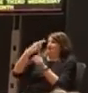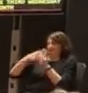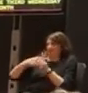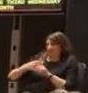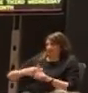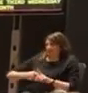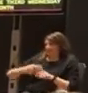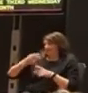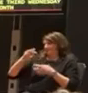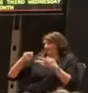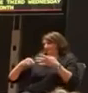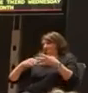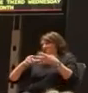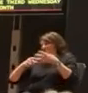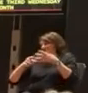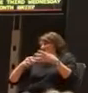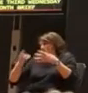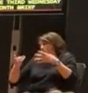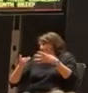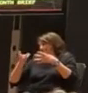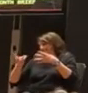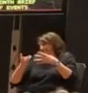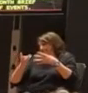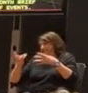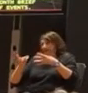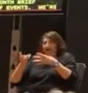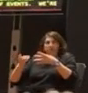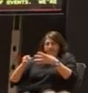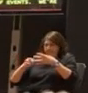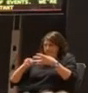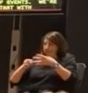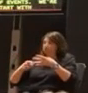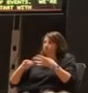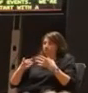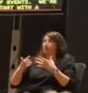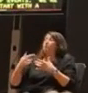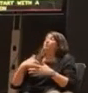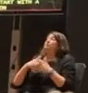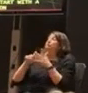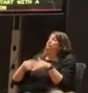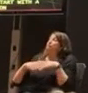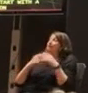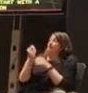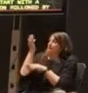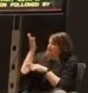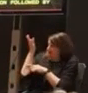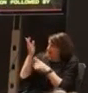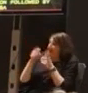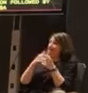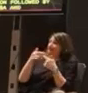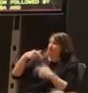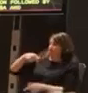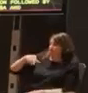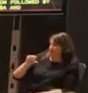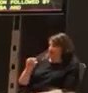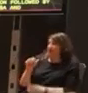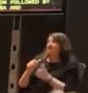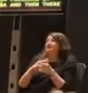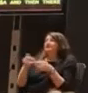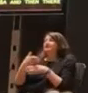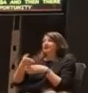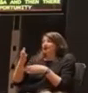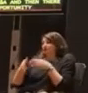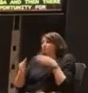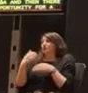And a brief schedule of events. We're gonna start with a presentation, followed by audience Q&A, and then there will be an opportunity for a book signing at the